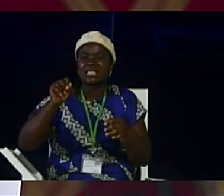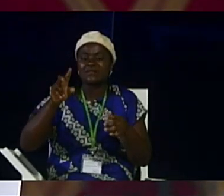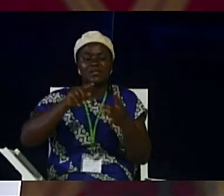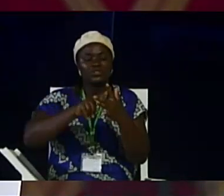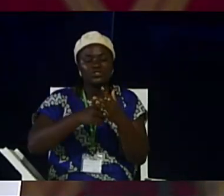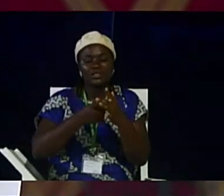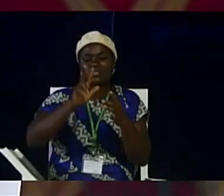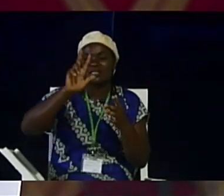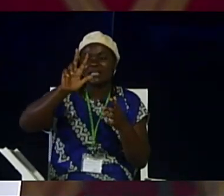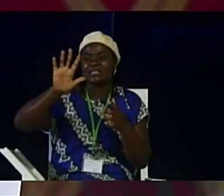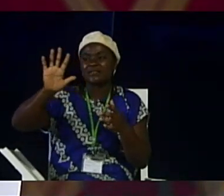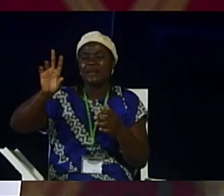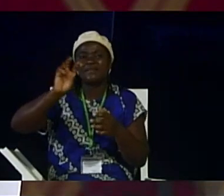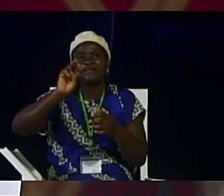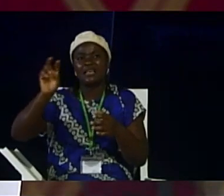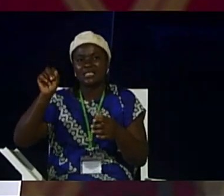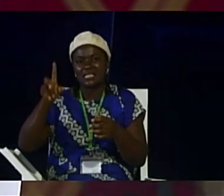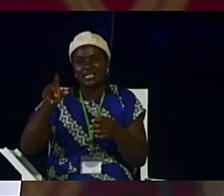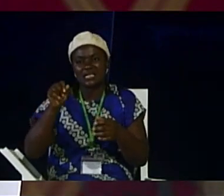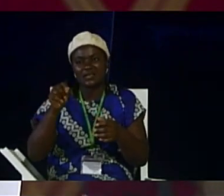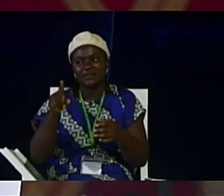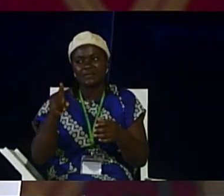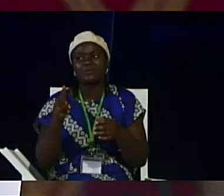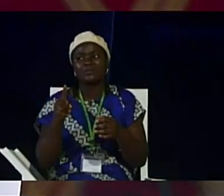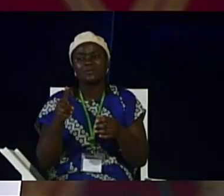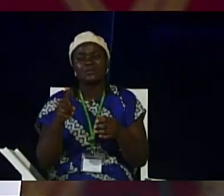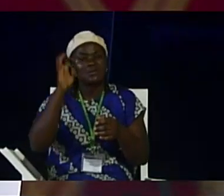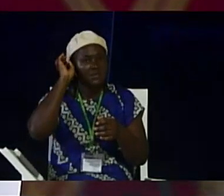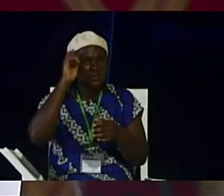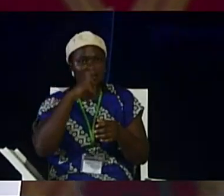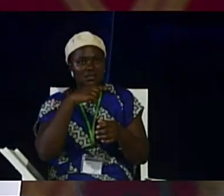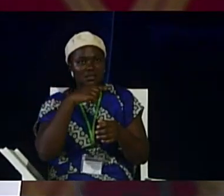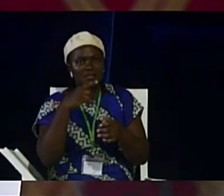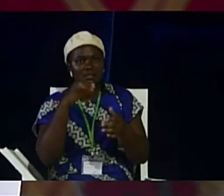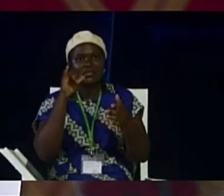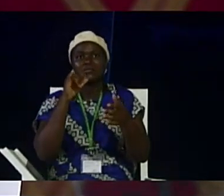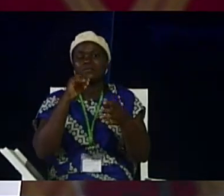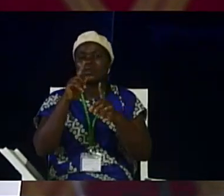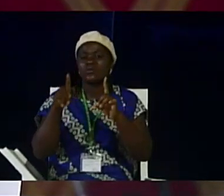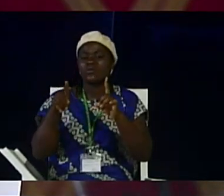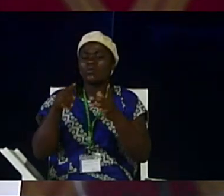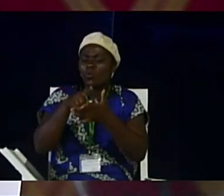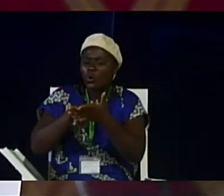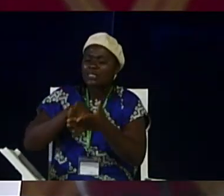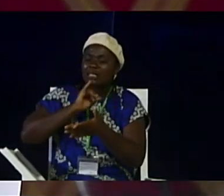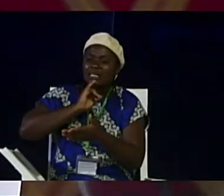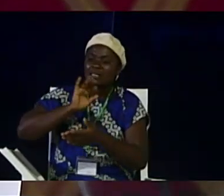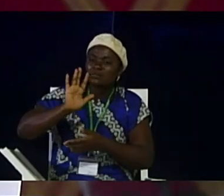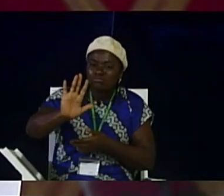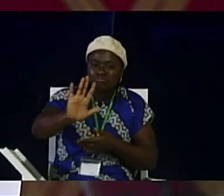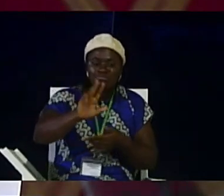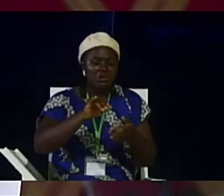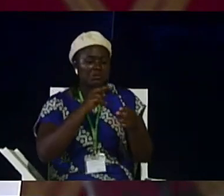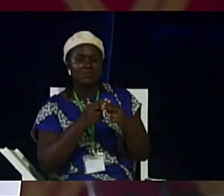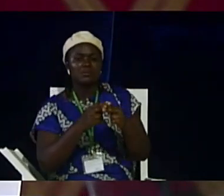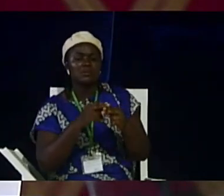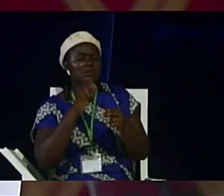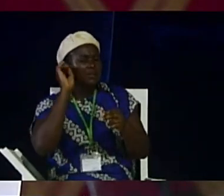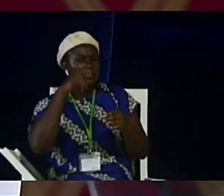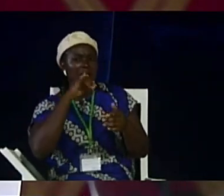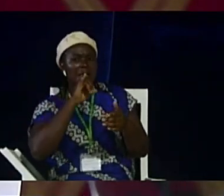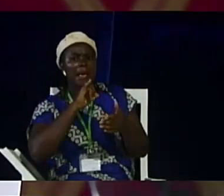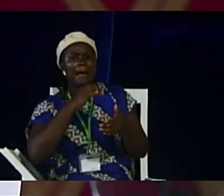Genesis 35, verse 11, he said, "What is your name?" He said, "My name is Jacob." He